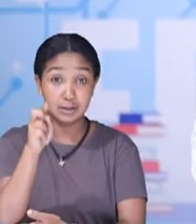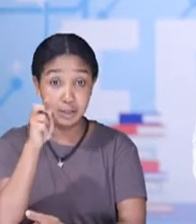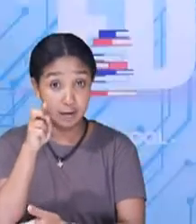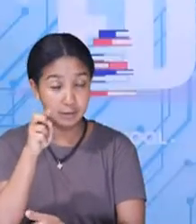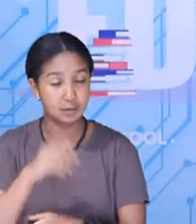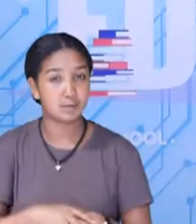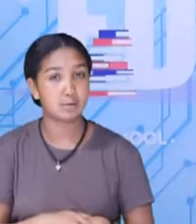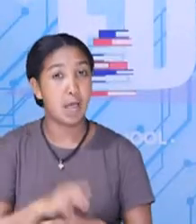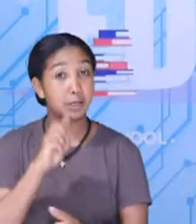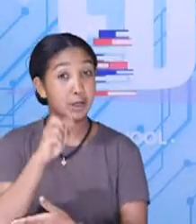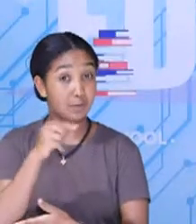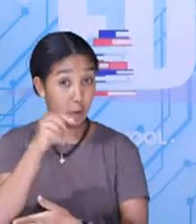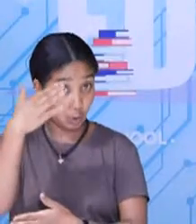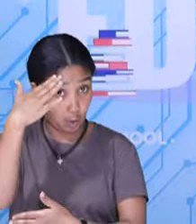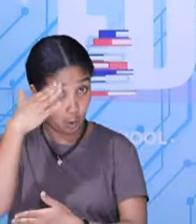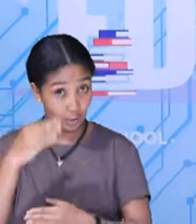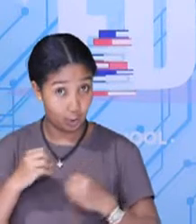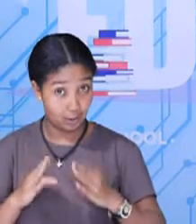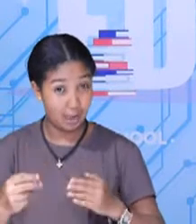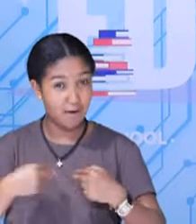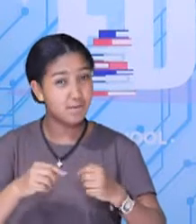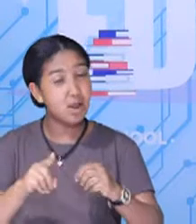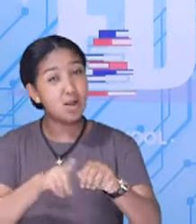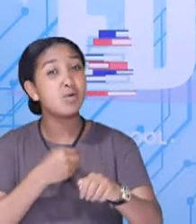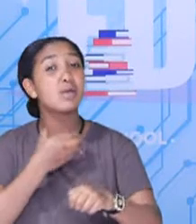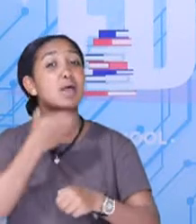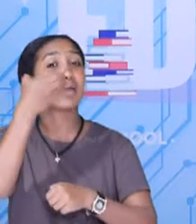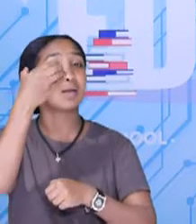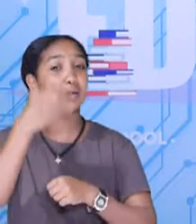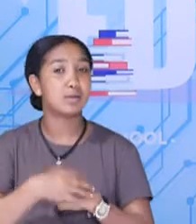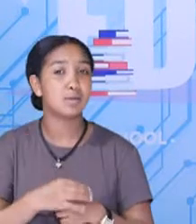Giraffes, as you know, are organisms having long neck.